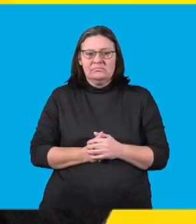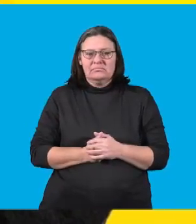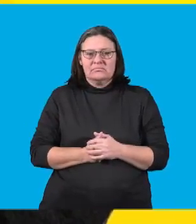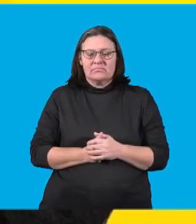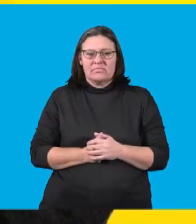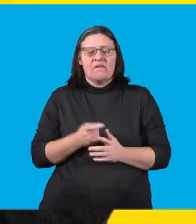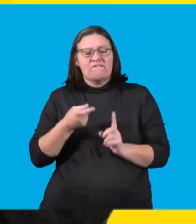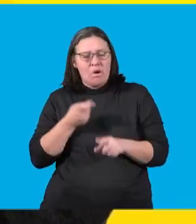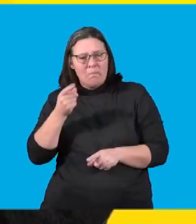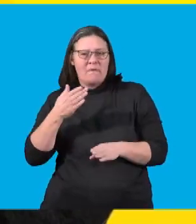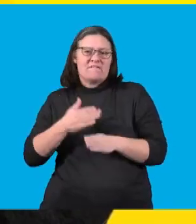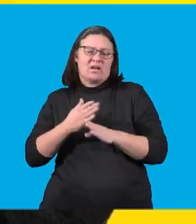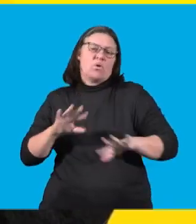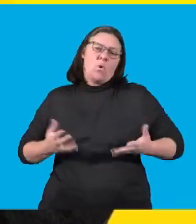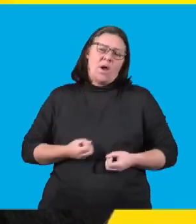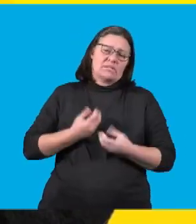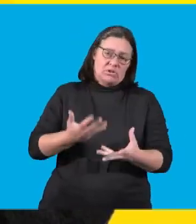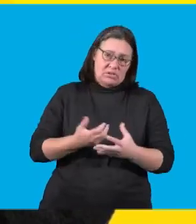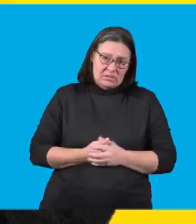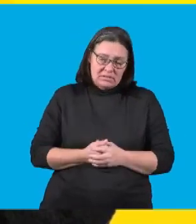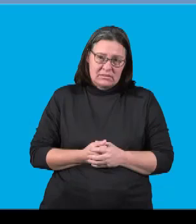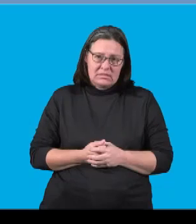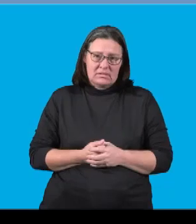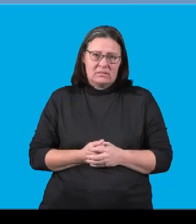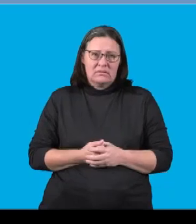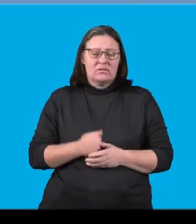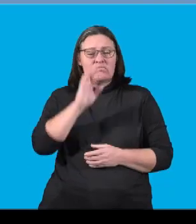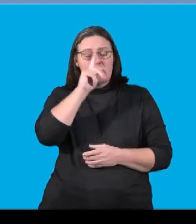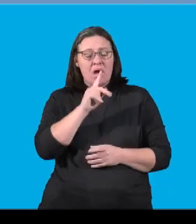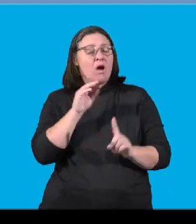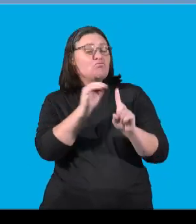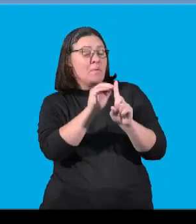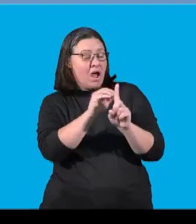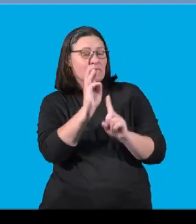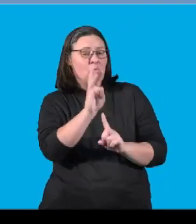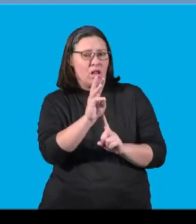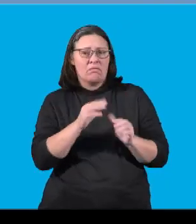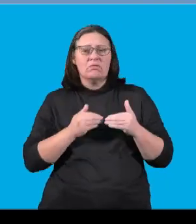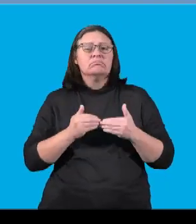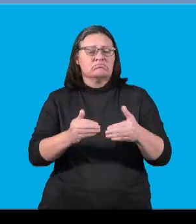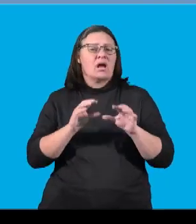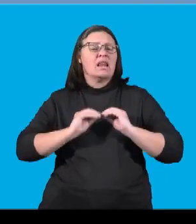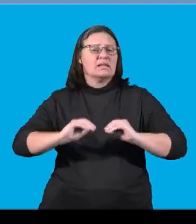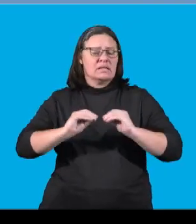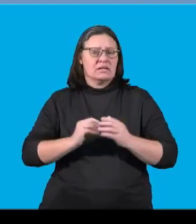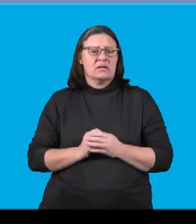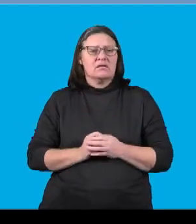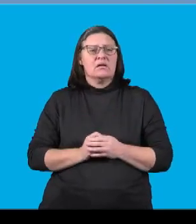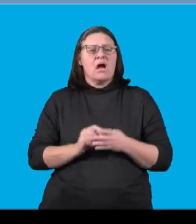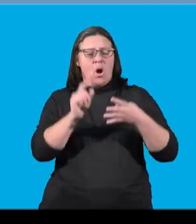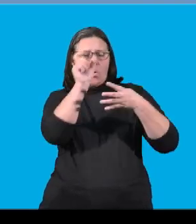need to find the derivative of a function or an expression. So remember, we will be reminding you as we go through the